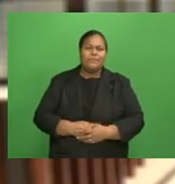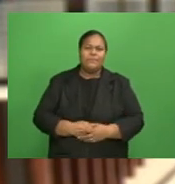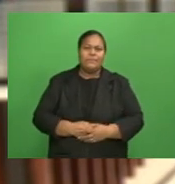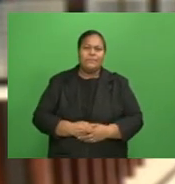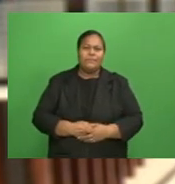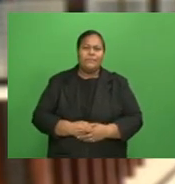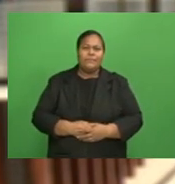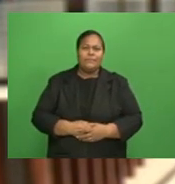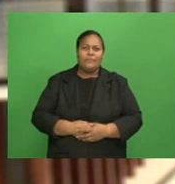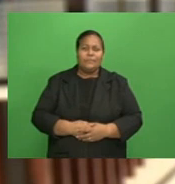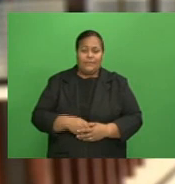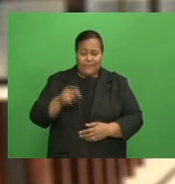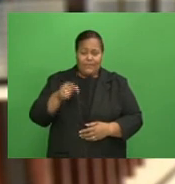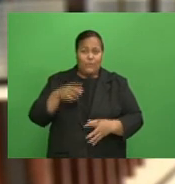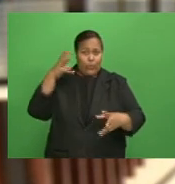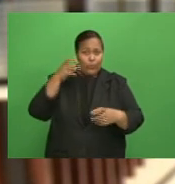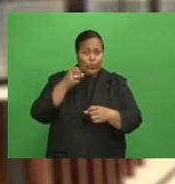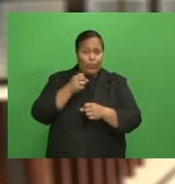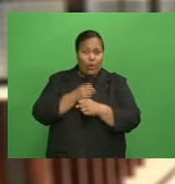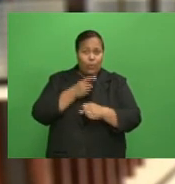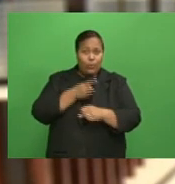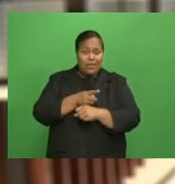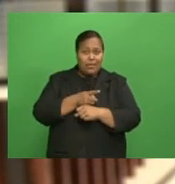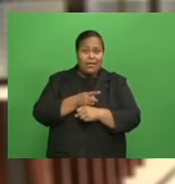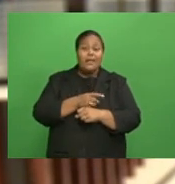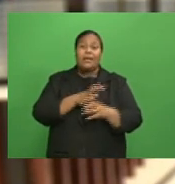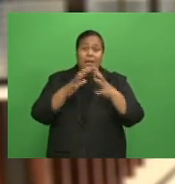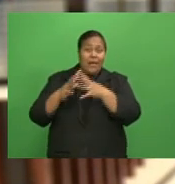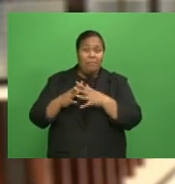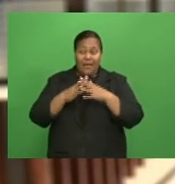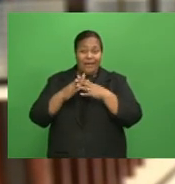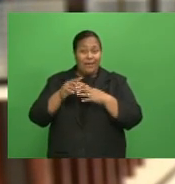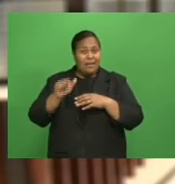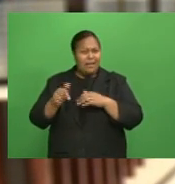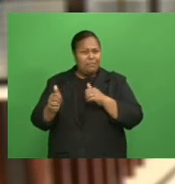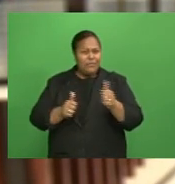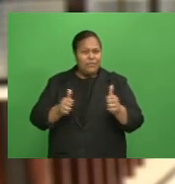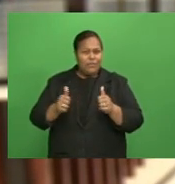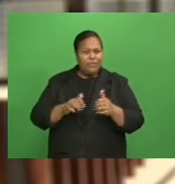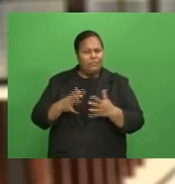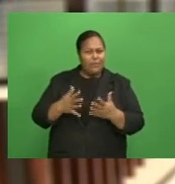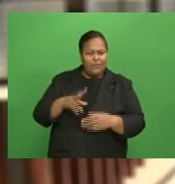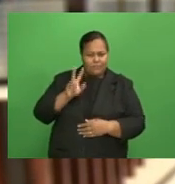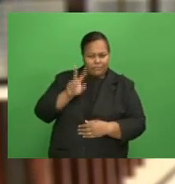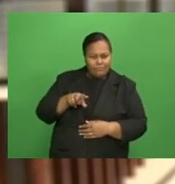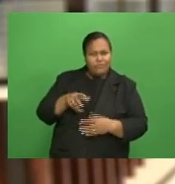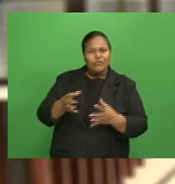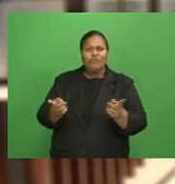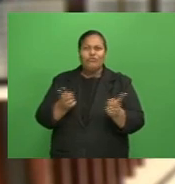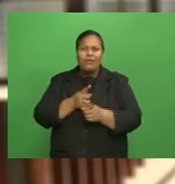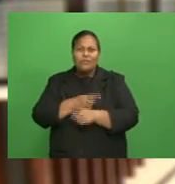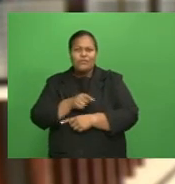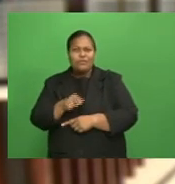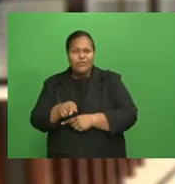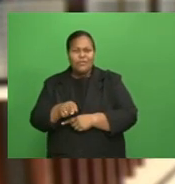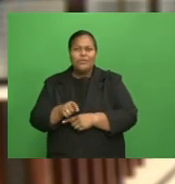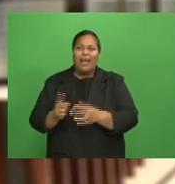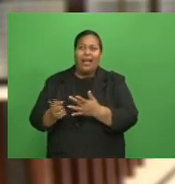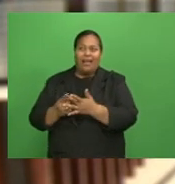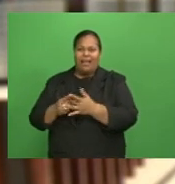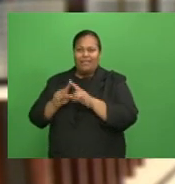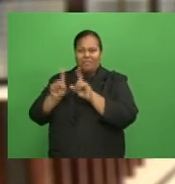As the week comes to a close, the US administration may look to change the narrative with another fiscal stimulus